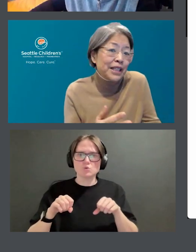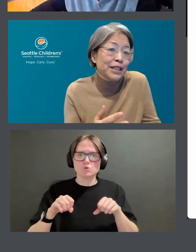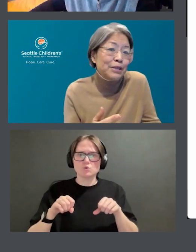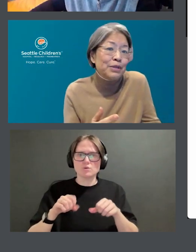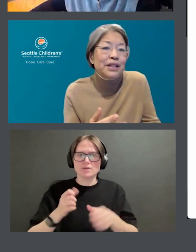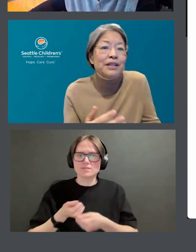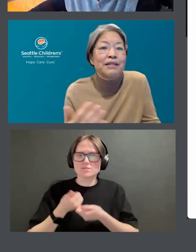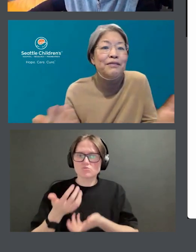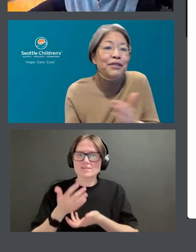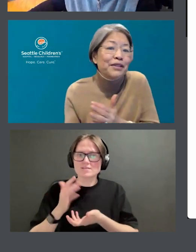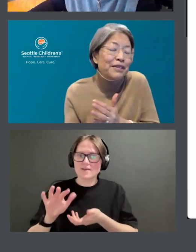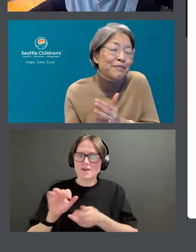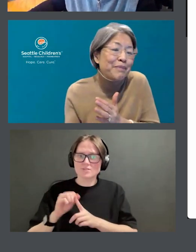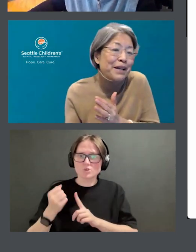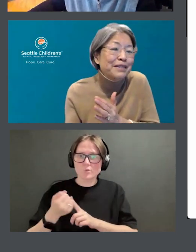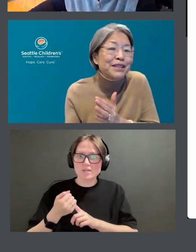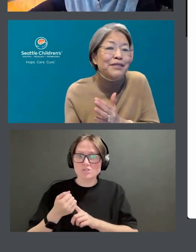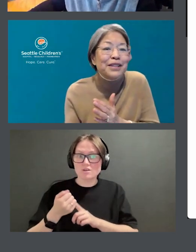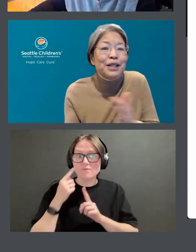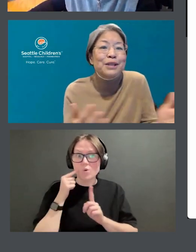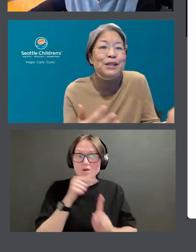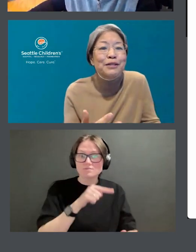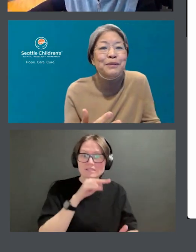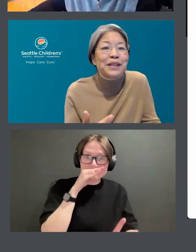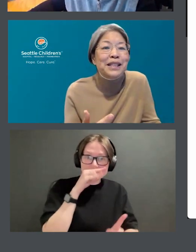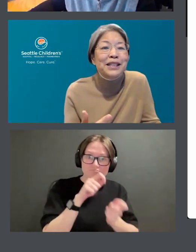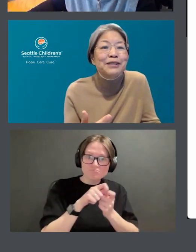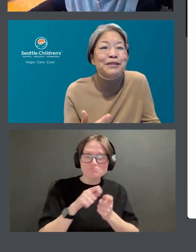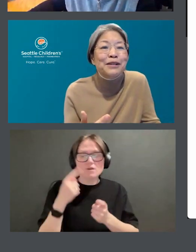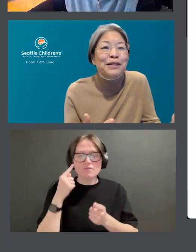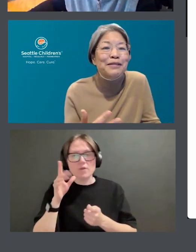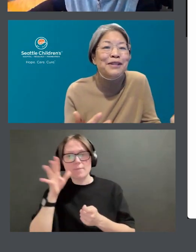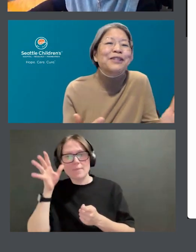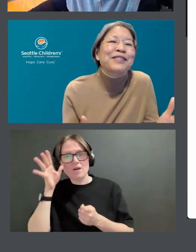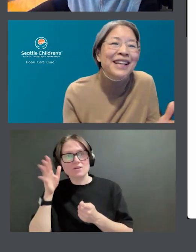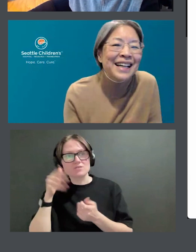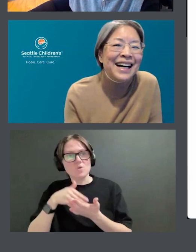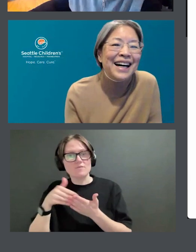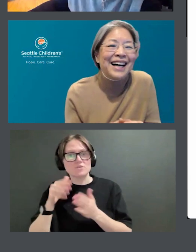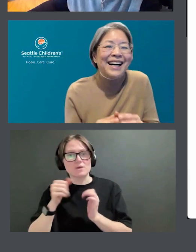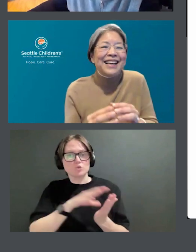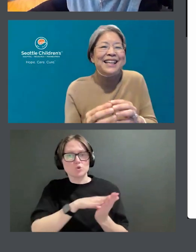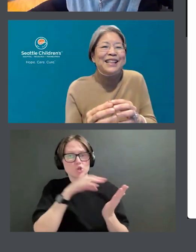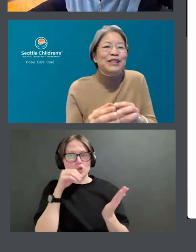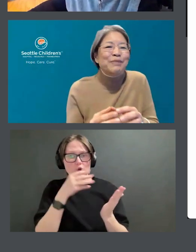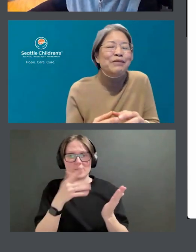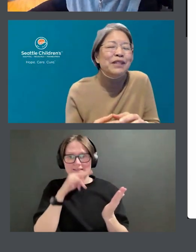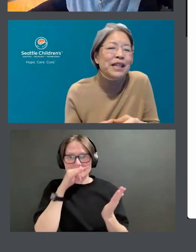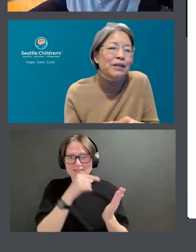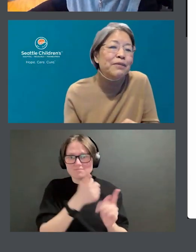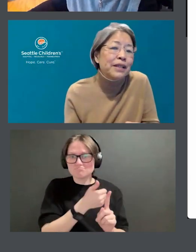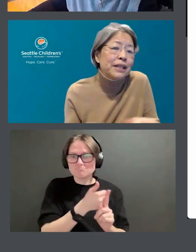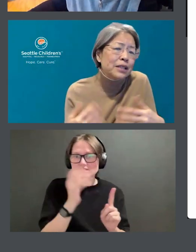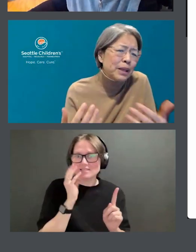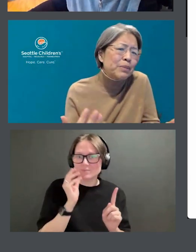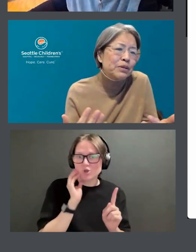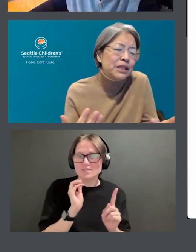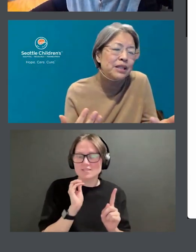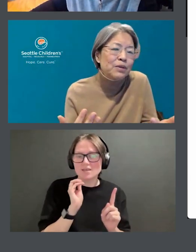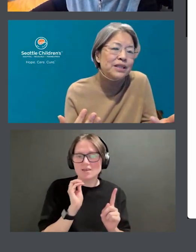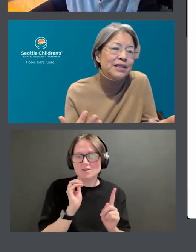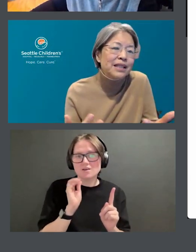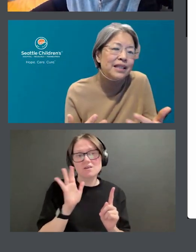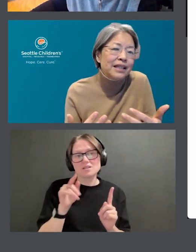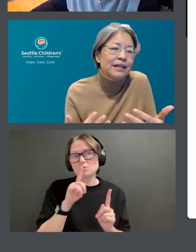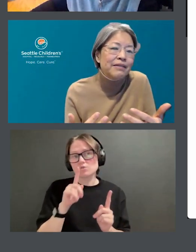situation, for the kids in particular, and for the parents oftentimes to learn what the kids are going through. It's been really helpful. And just